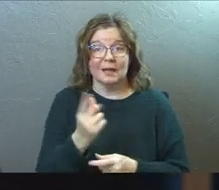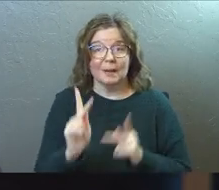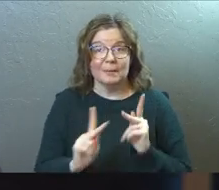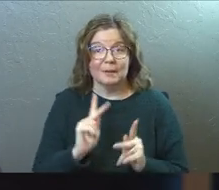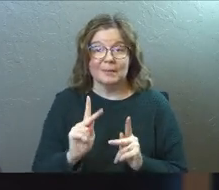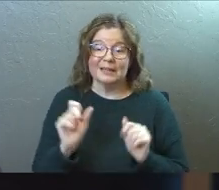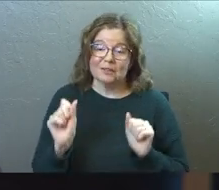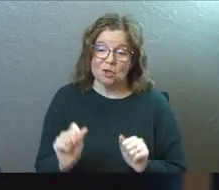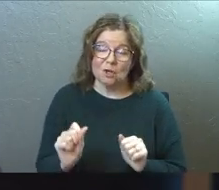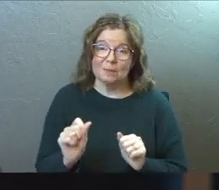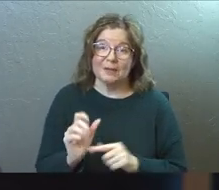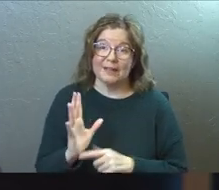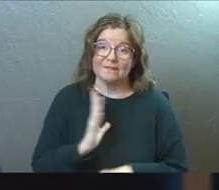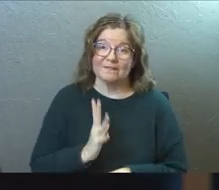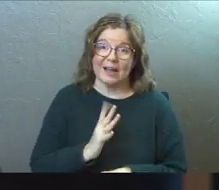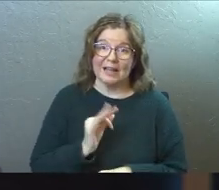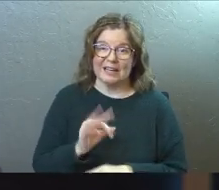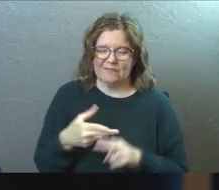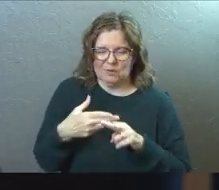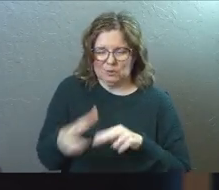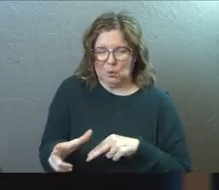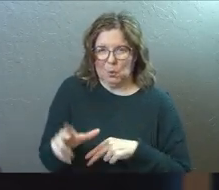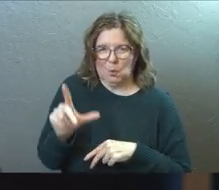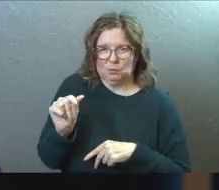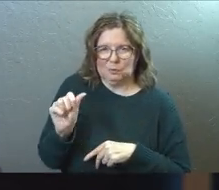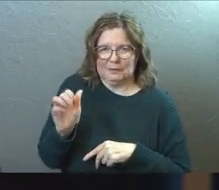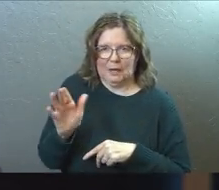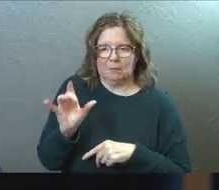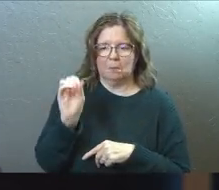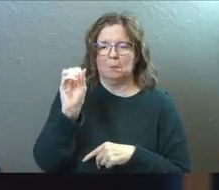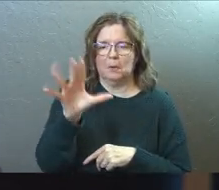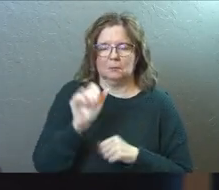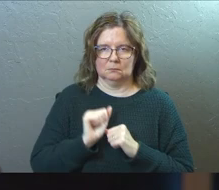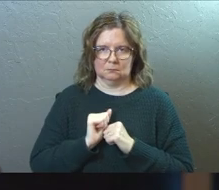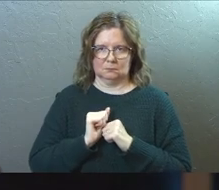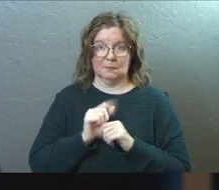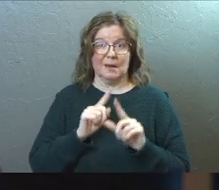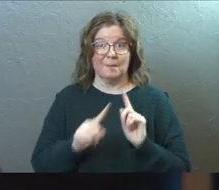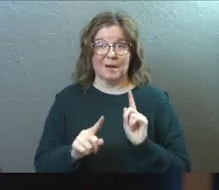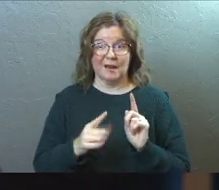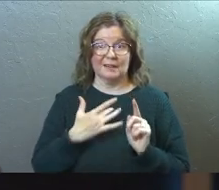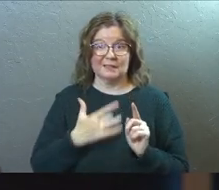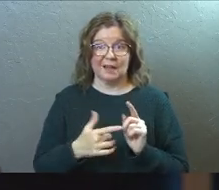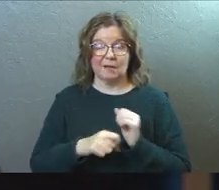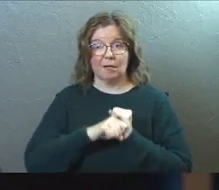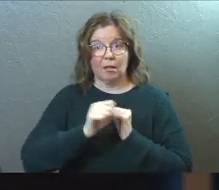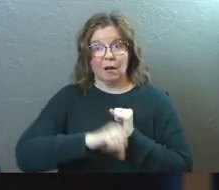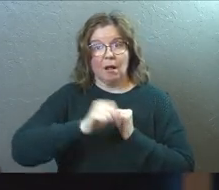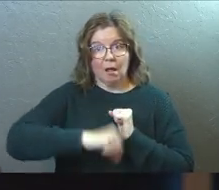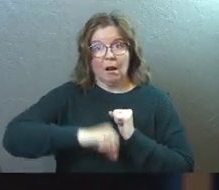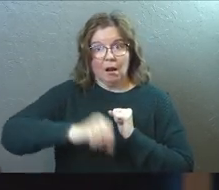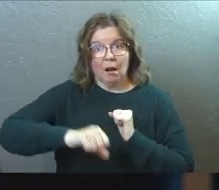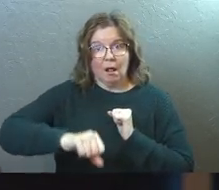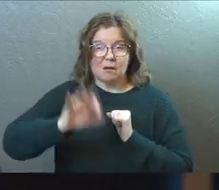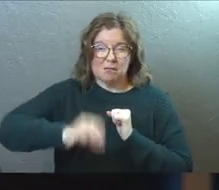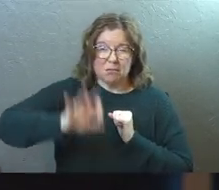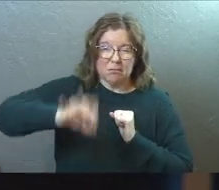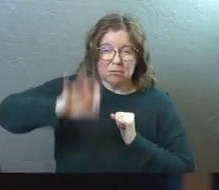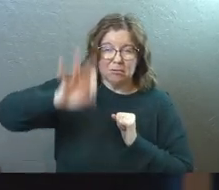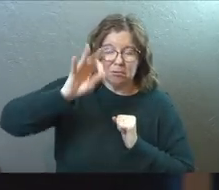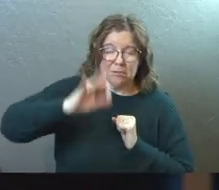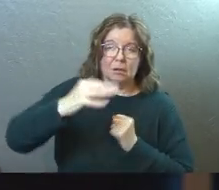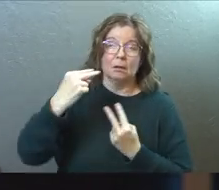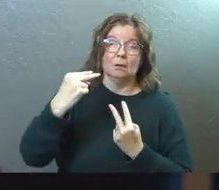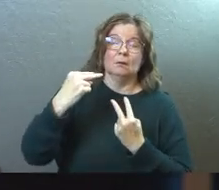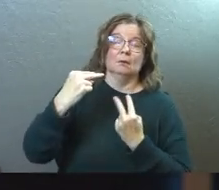people could be fine if we kept it at like 20 seconds. But 20 minutes later, we've beaten the